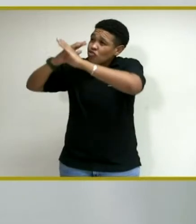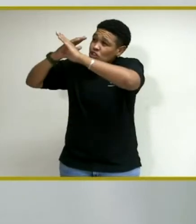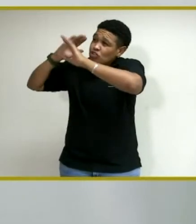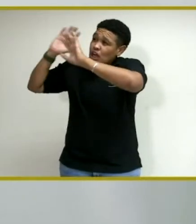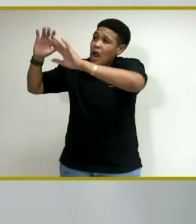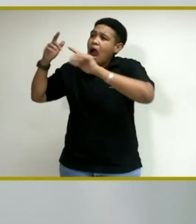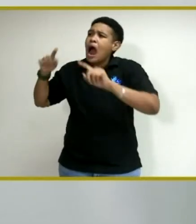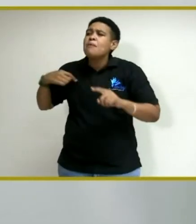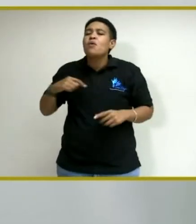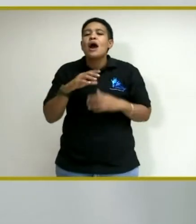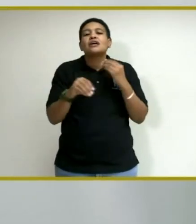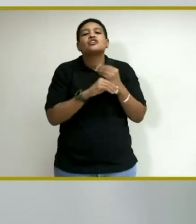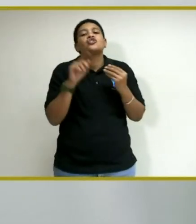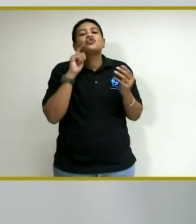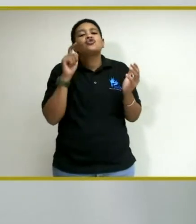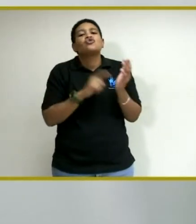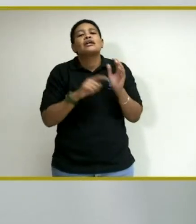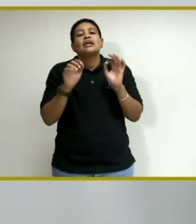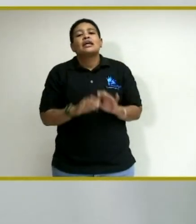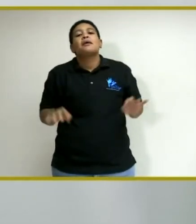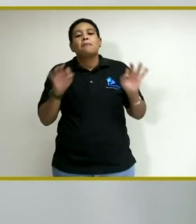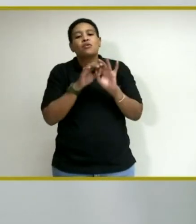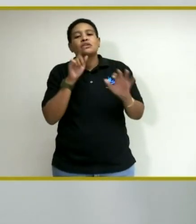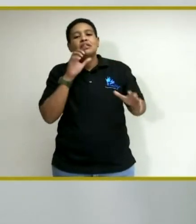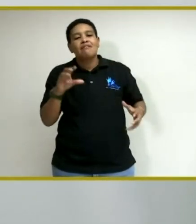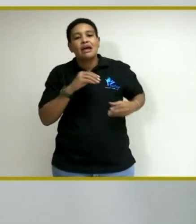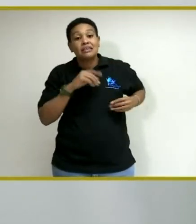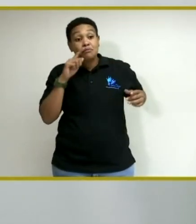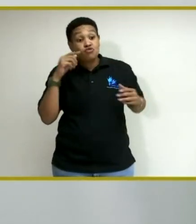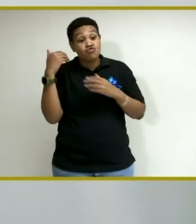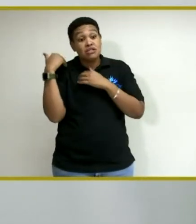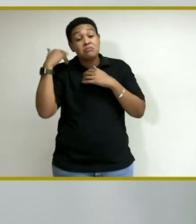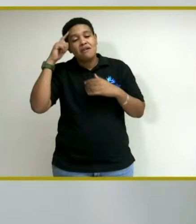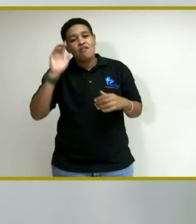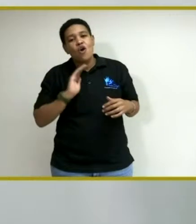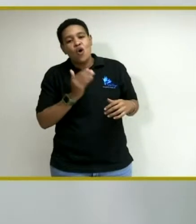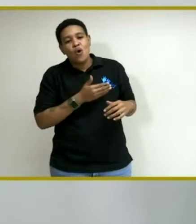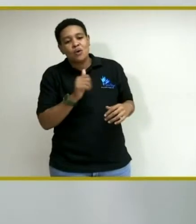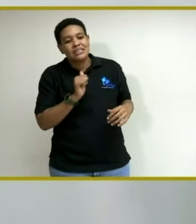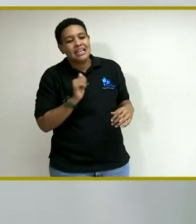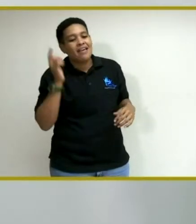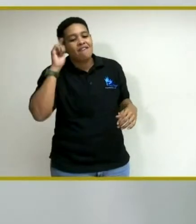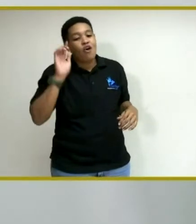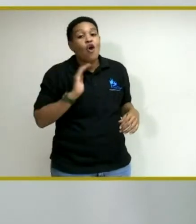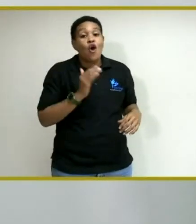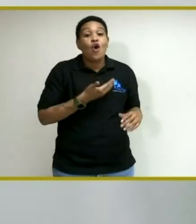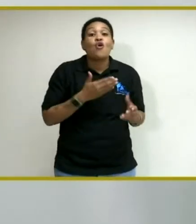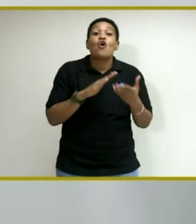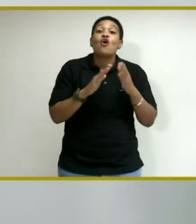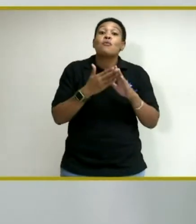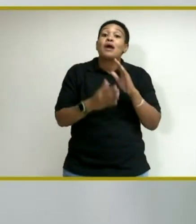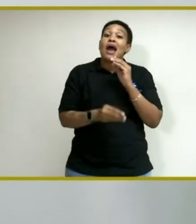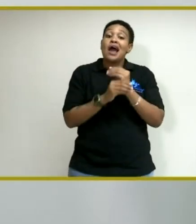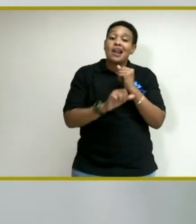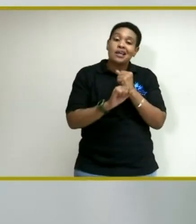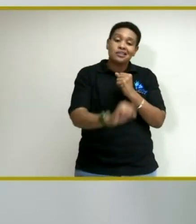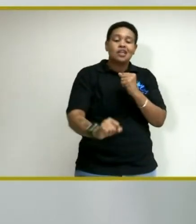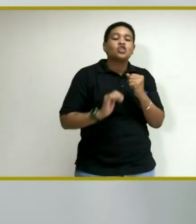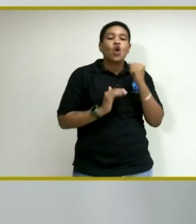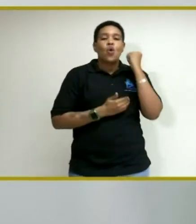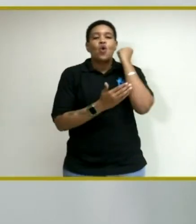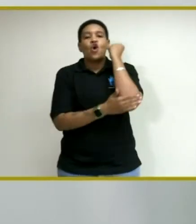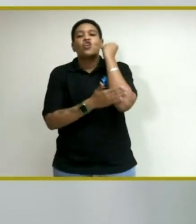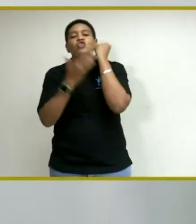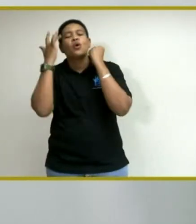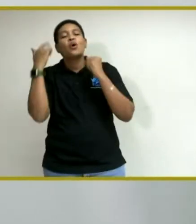we also recognize the importance of taking responsibility for ourselves, for our community, and by extension for our country, because we